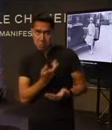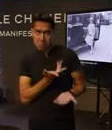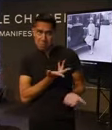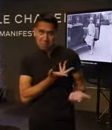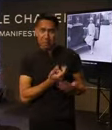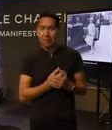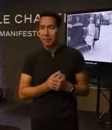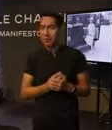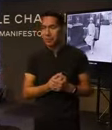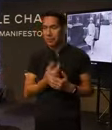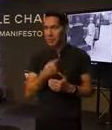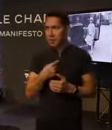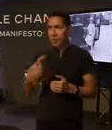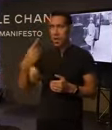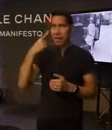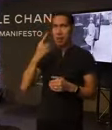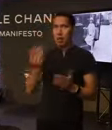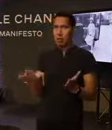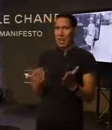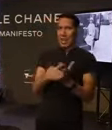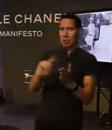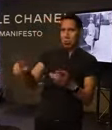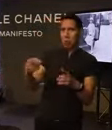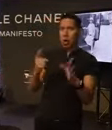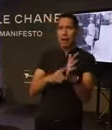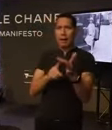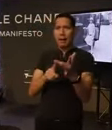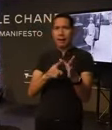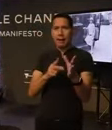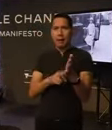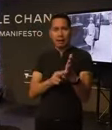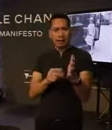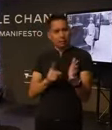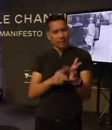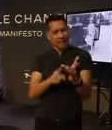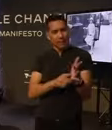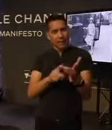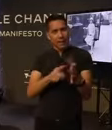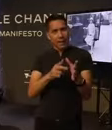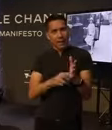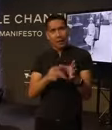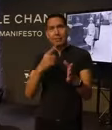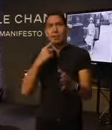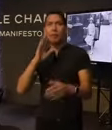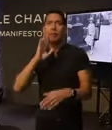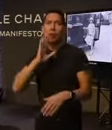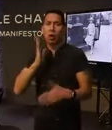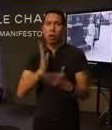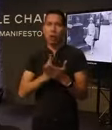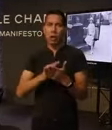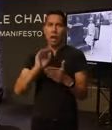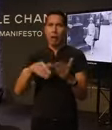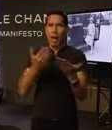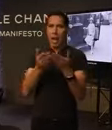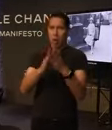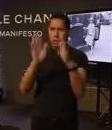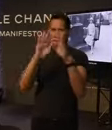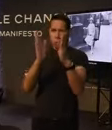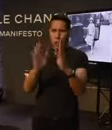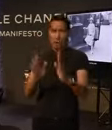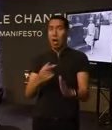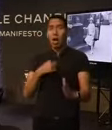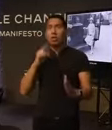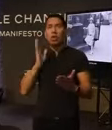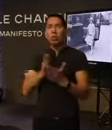And I think just to follow on from what Liliana was saying before, it's so much about the silhouette. And I loved the quote that you brought